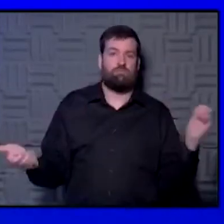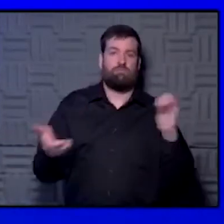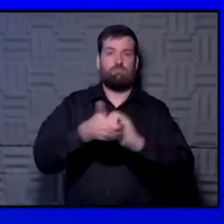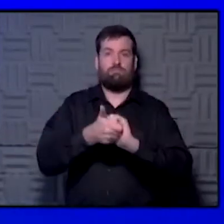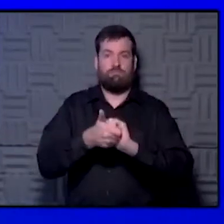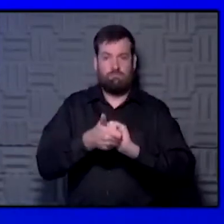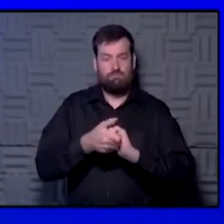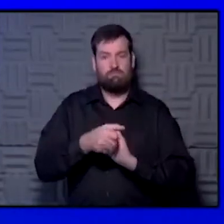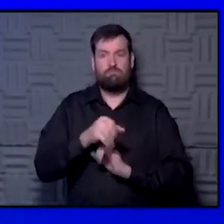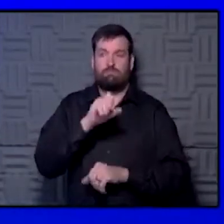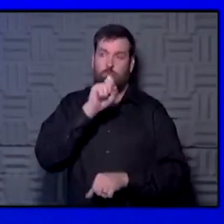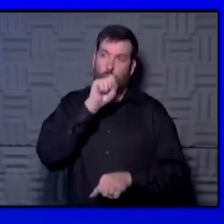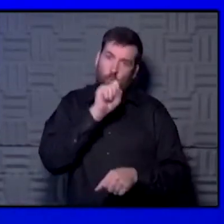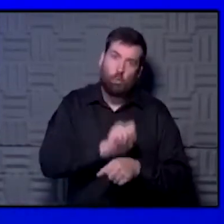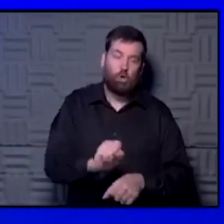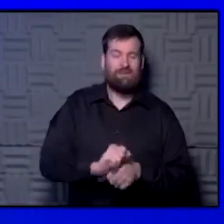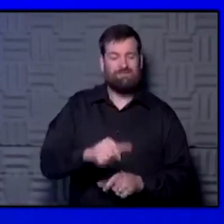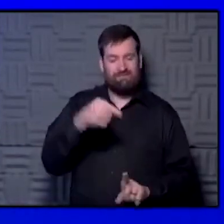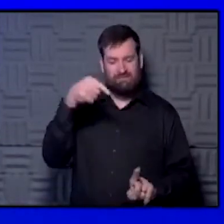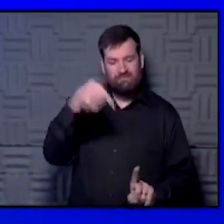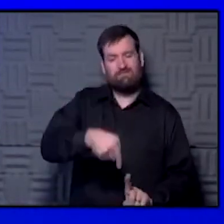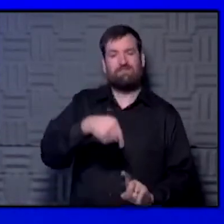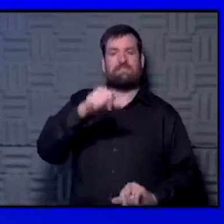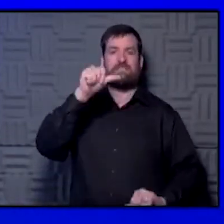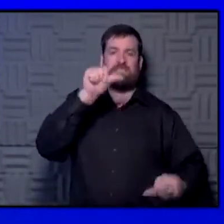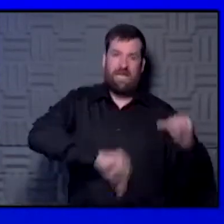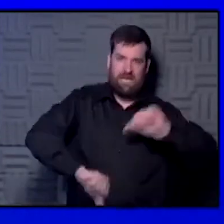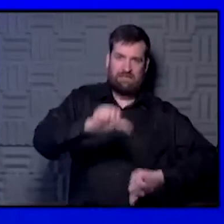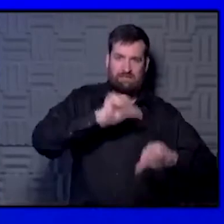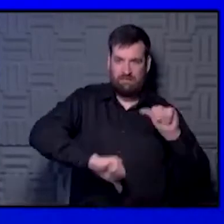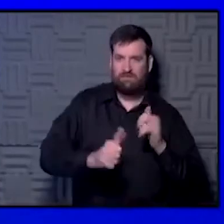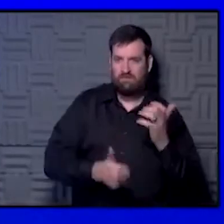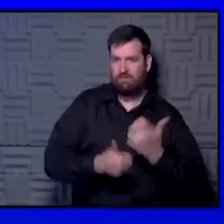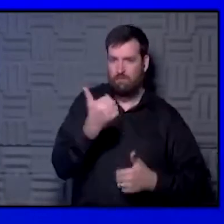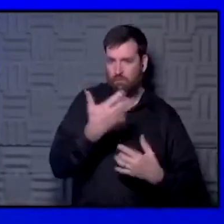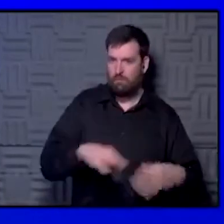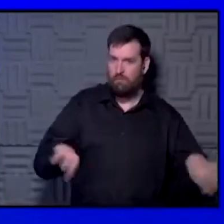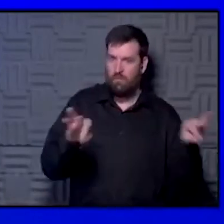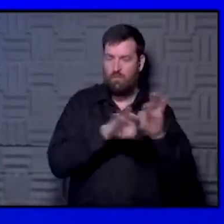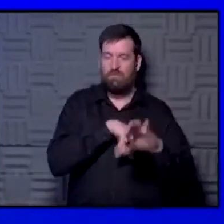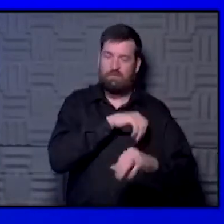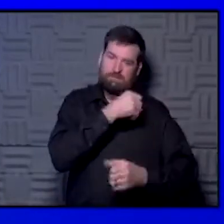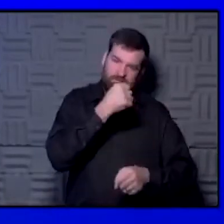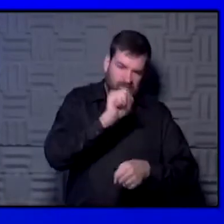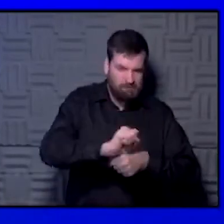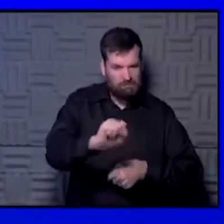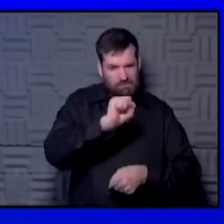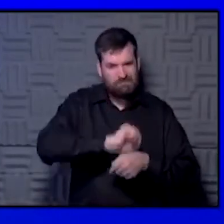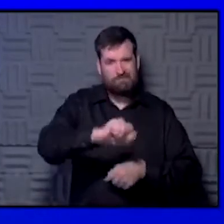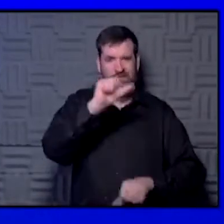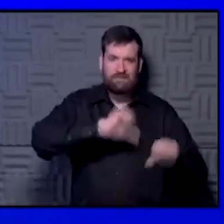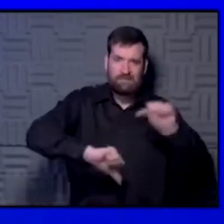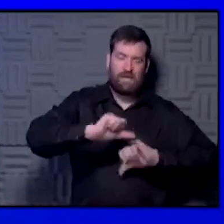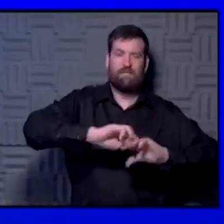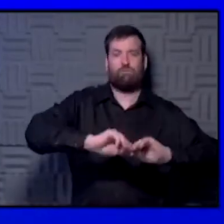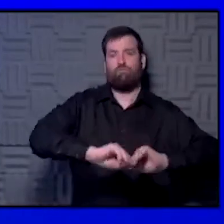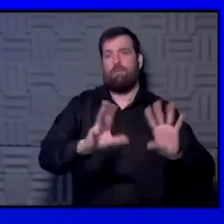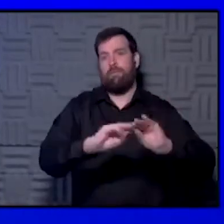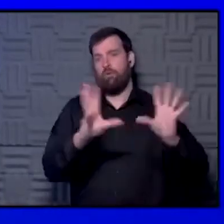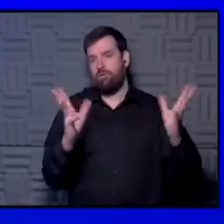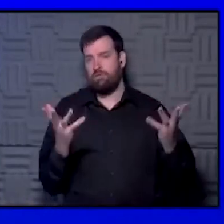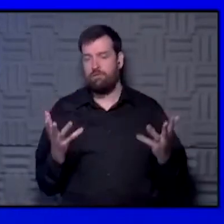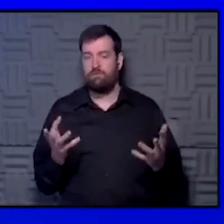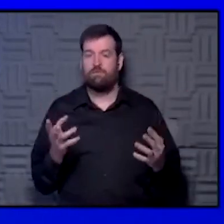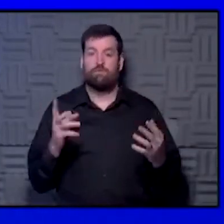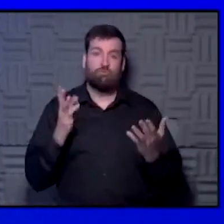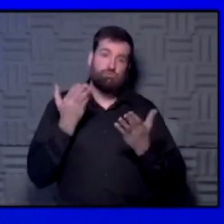to really work through the science, because that is going to be the most important thing. Working through the science, showing transparency,